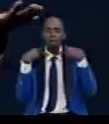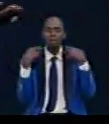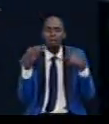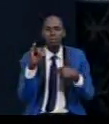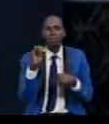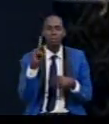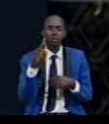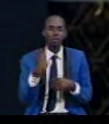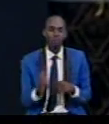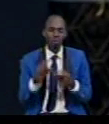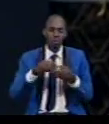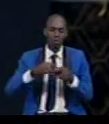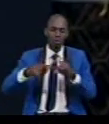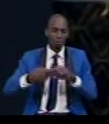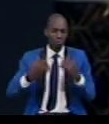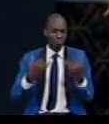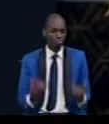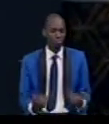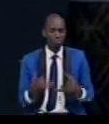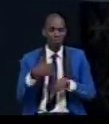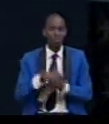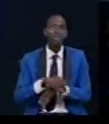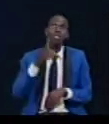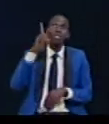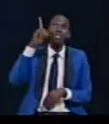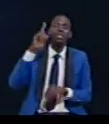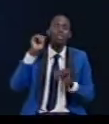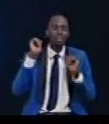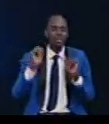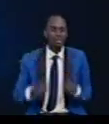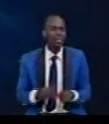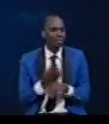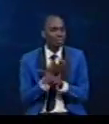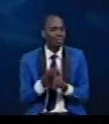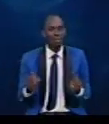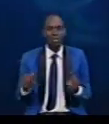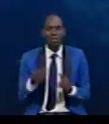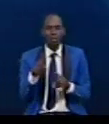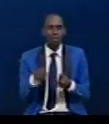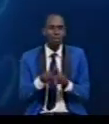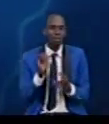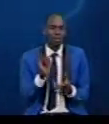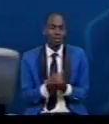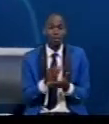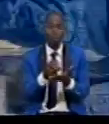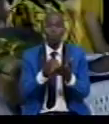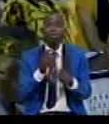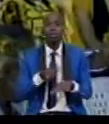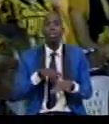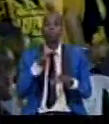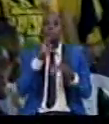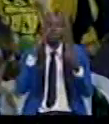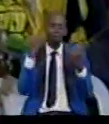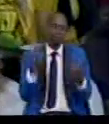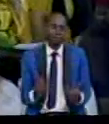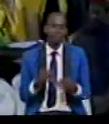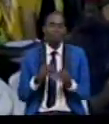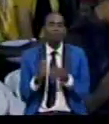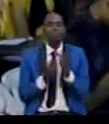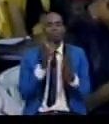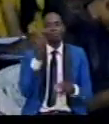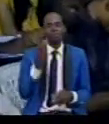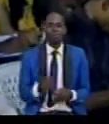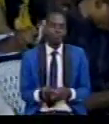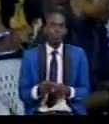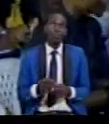can deliver everyone like that tonight. And your own time has come. He